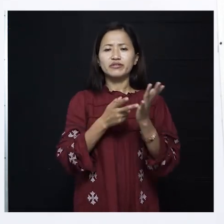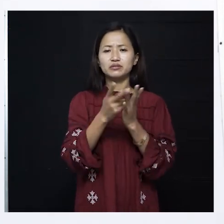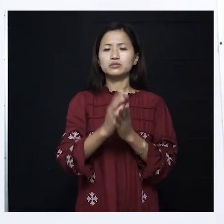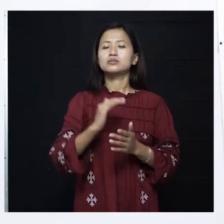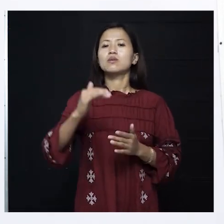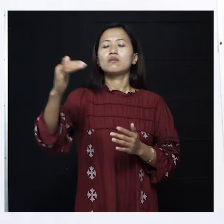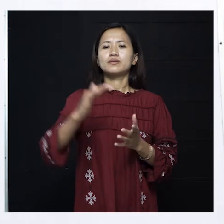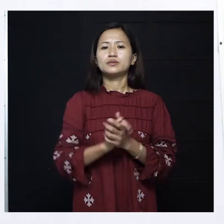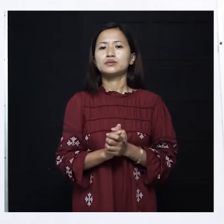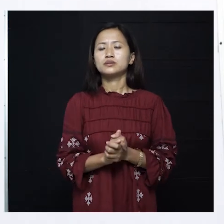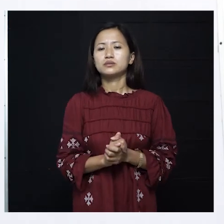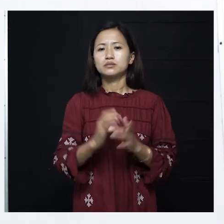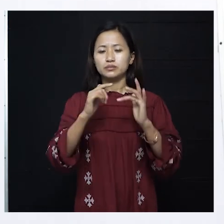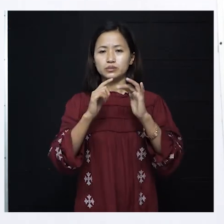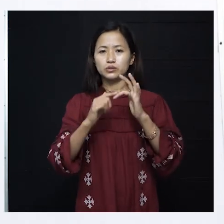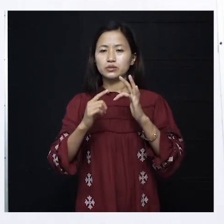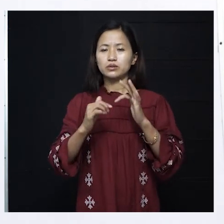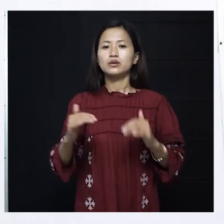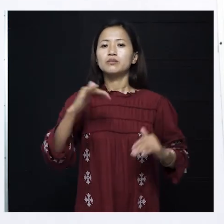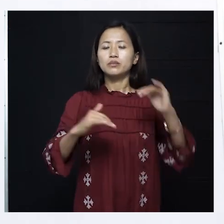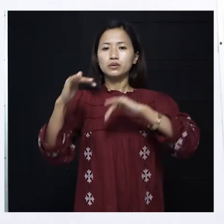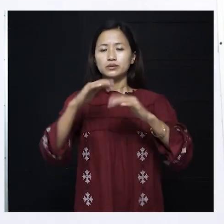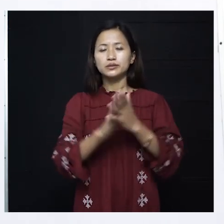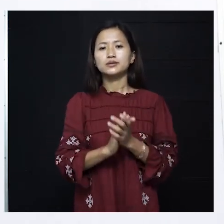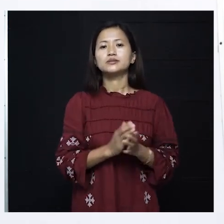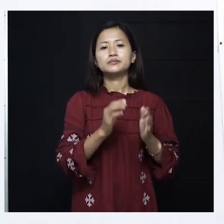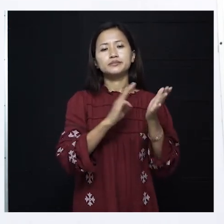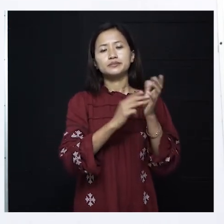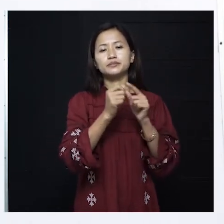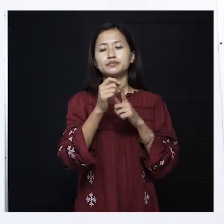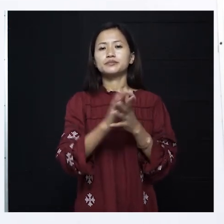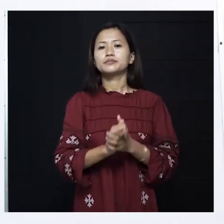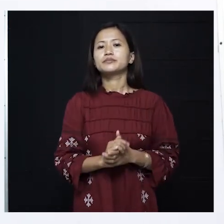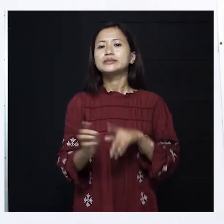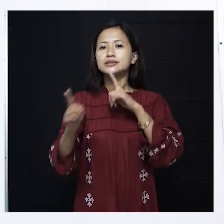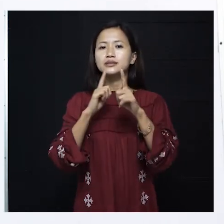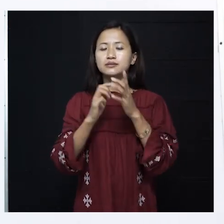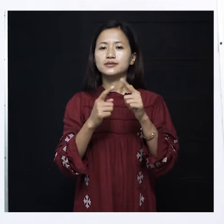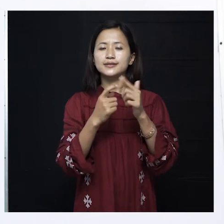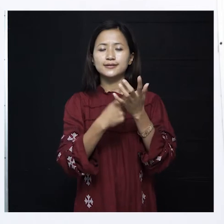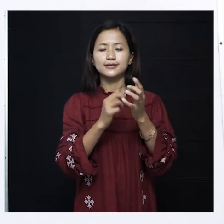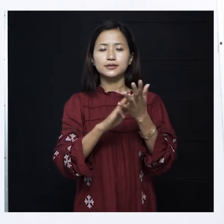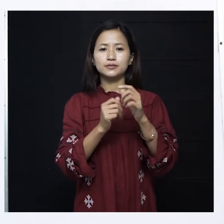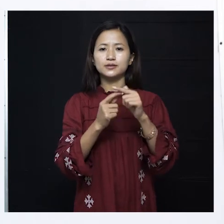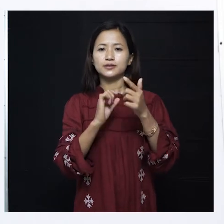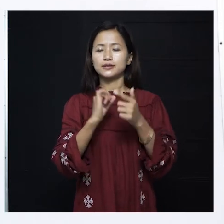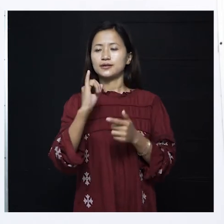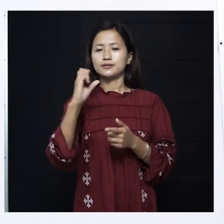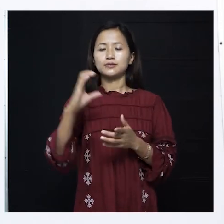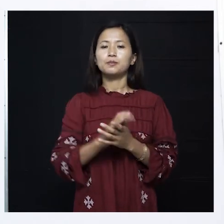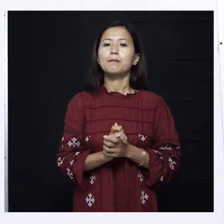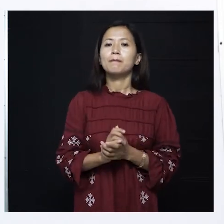are called as the political map. Then we have also discussed about the thematic map. So